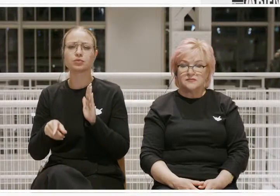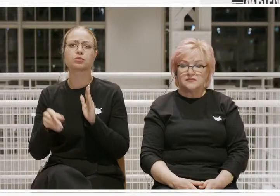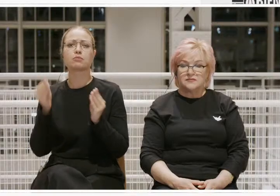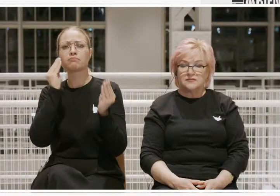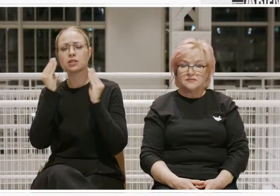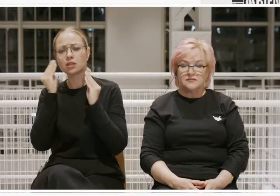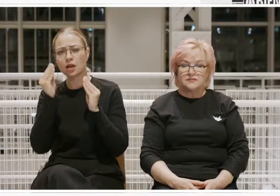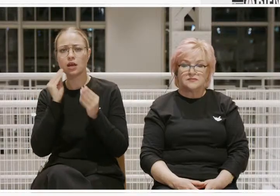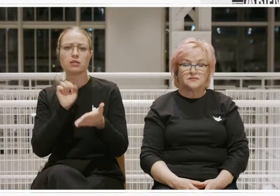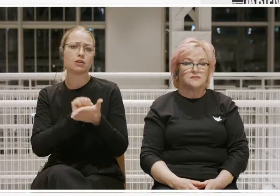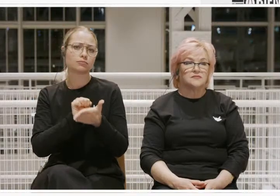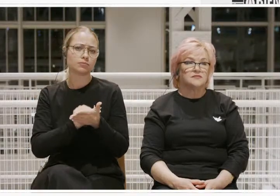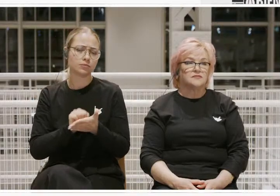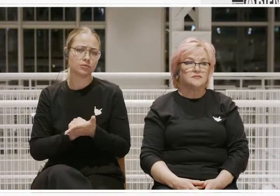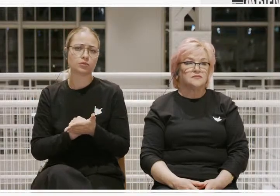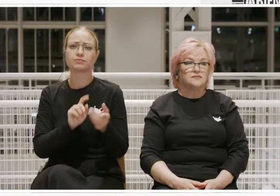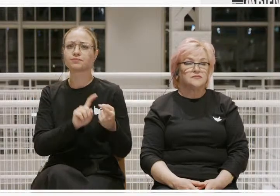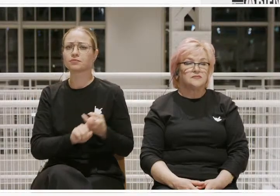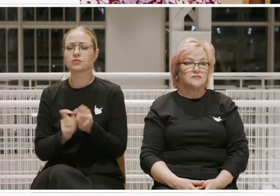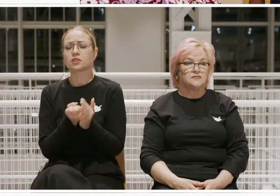and political phenomena.